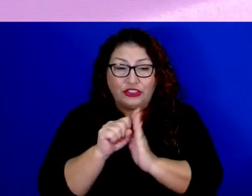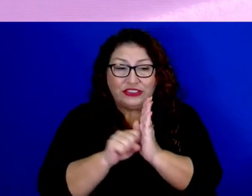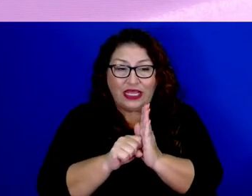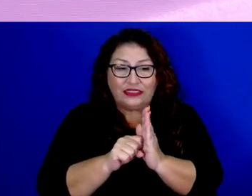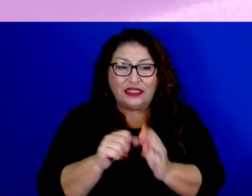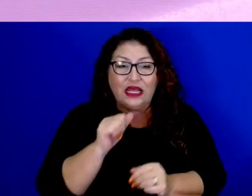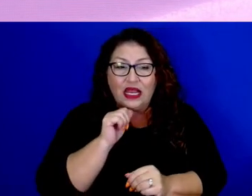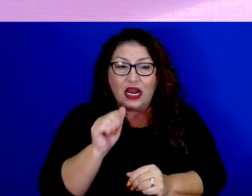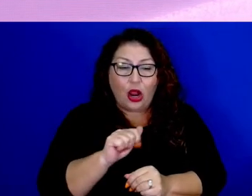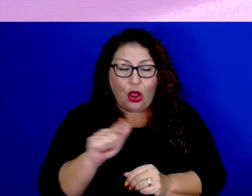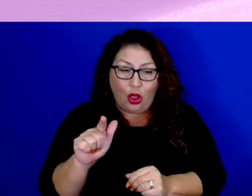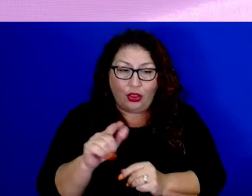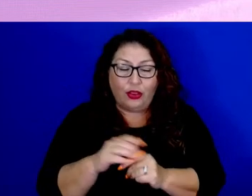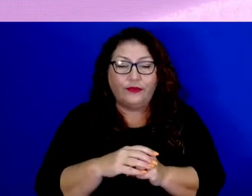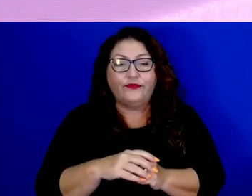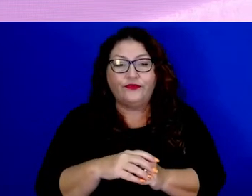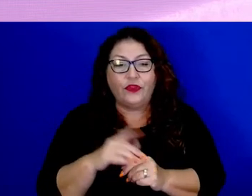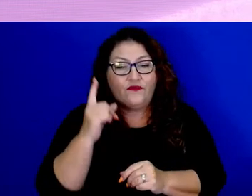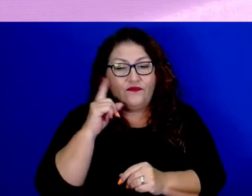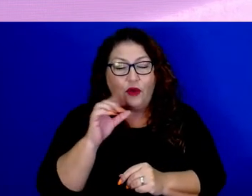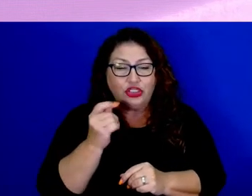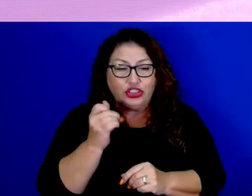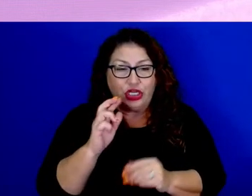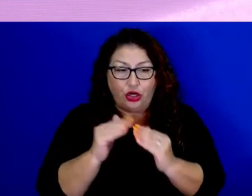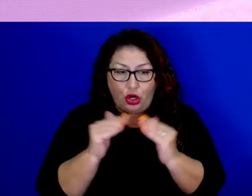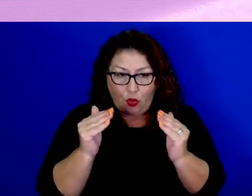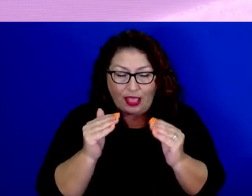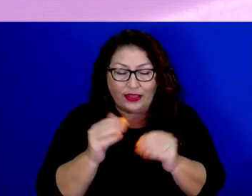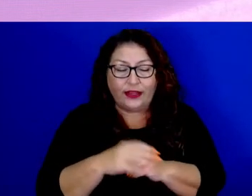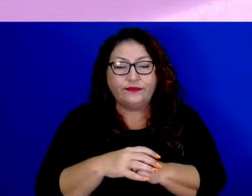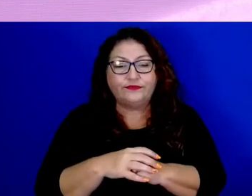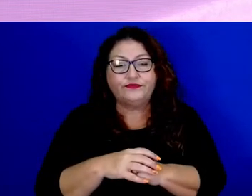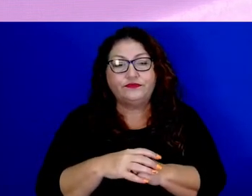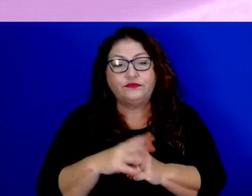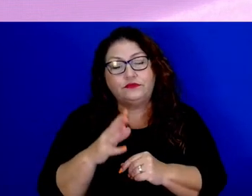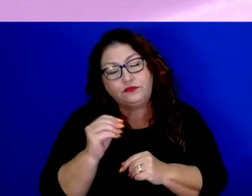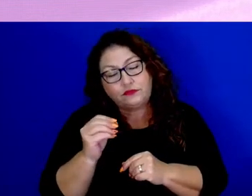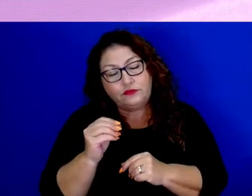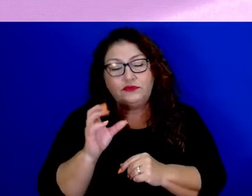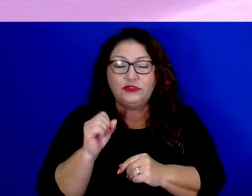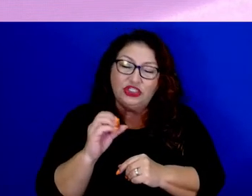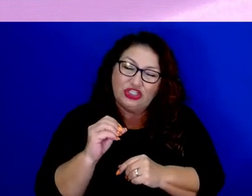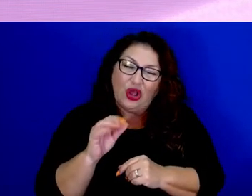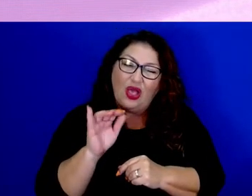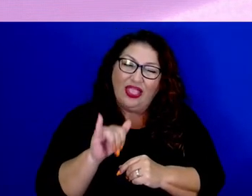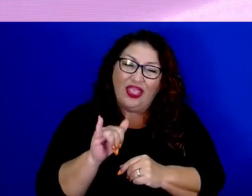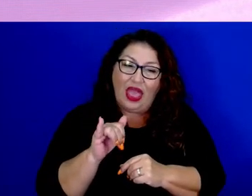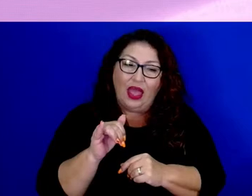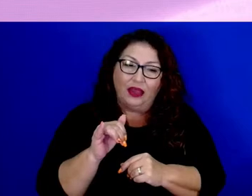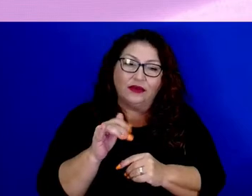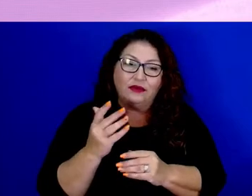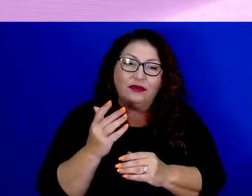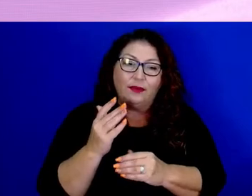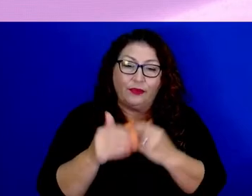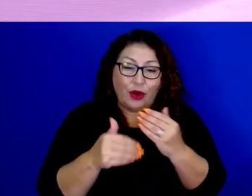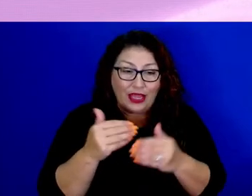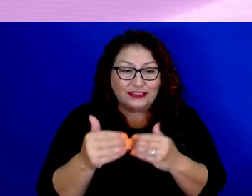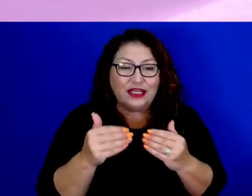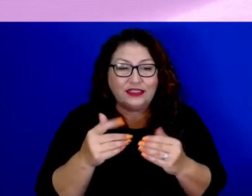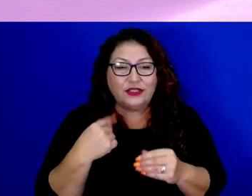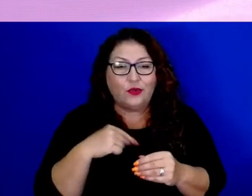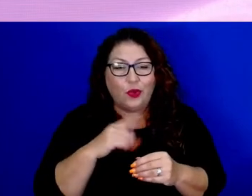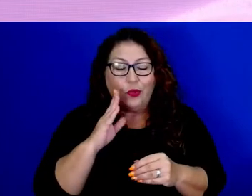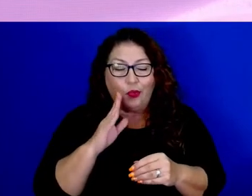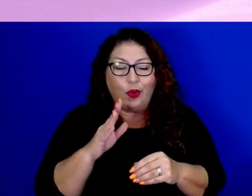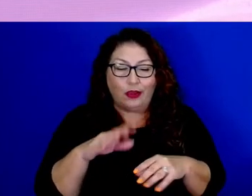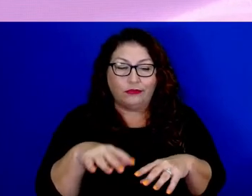on gender equality. And so this European semester process that we will resume soon can be